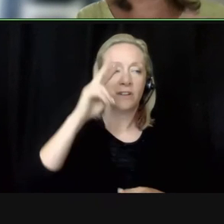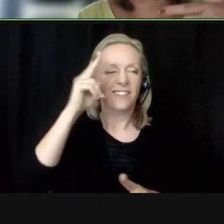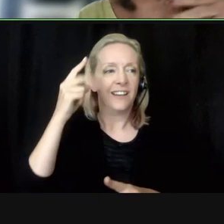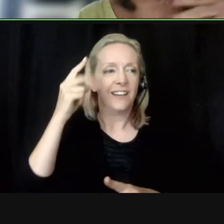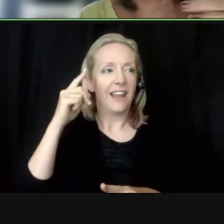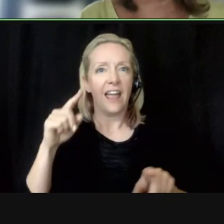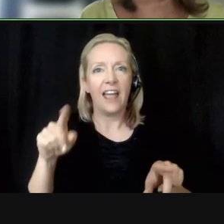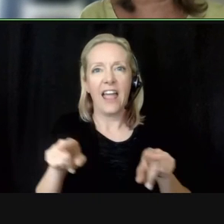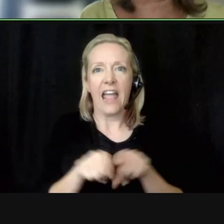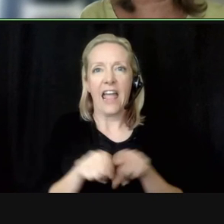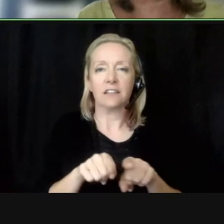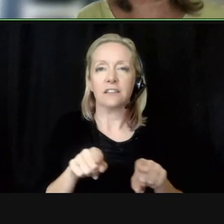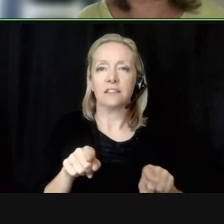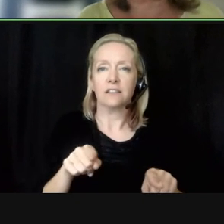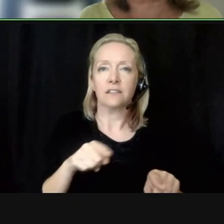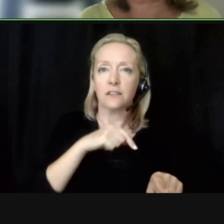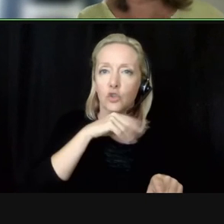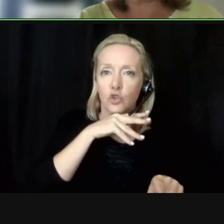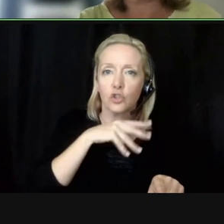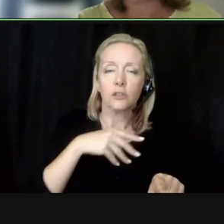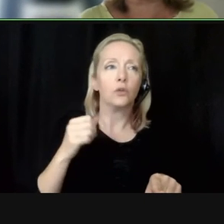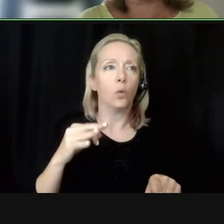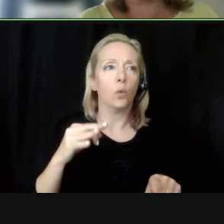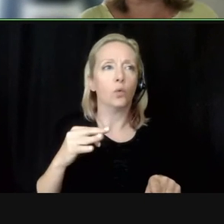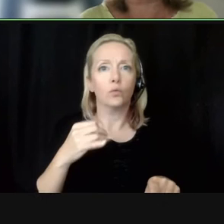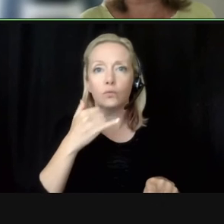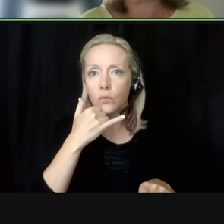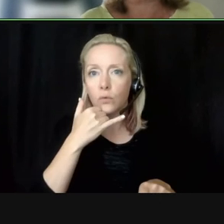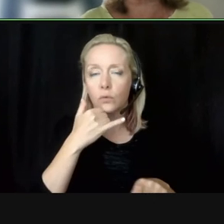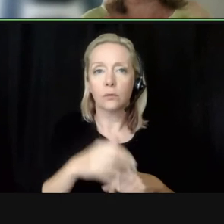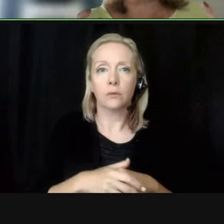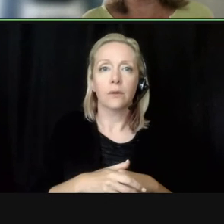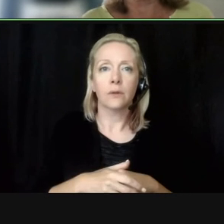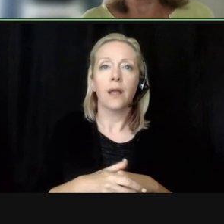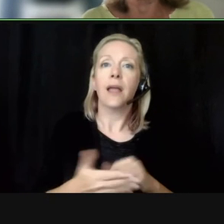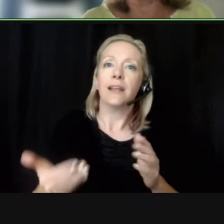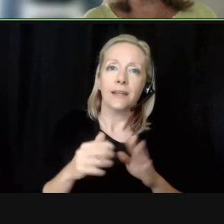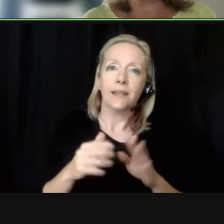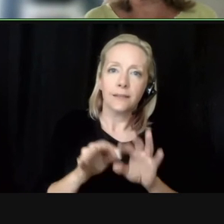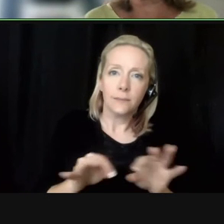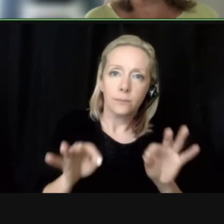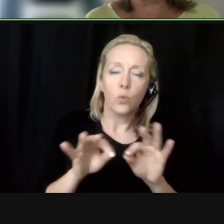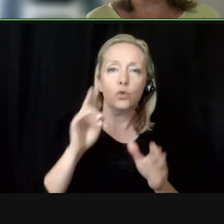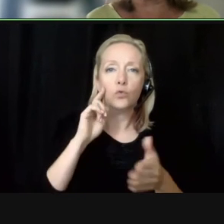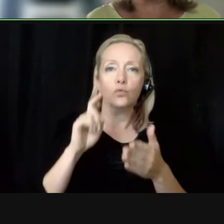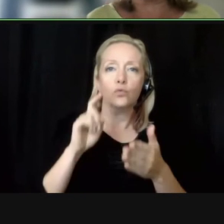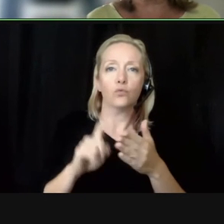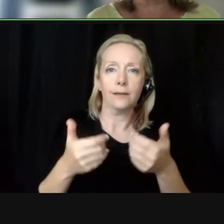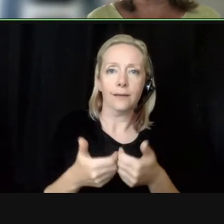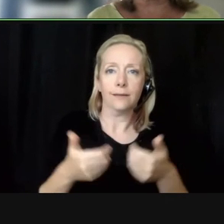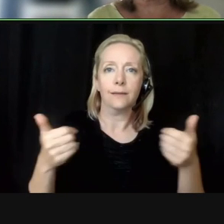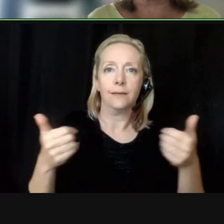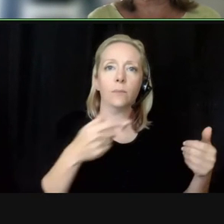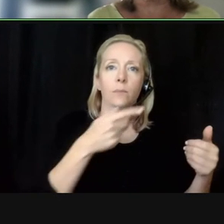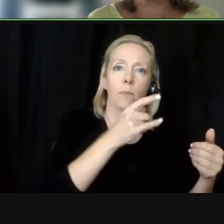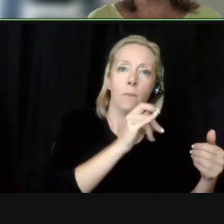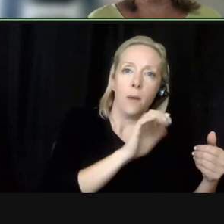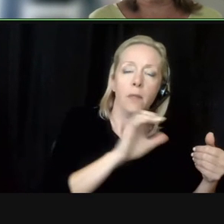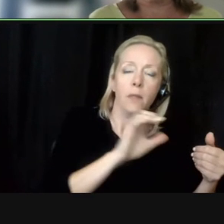that public versus private space, a person's own private space. And then normative sexual behaviors